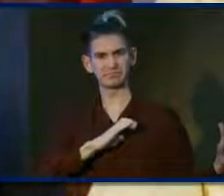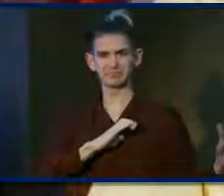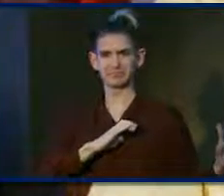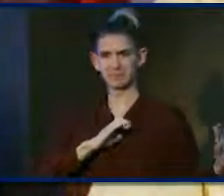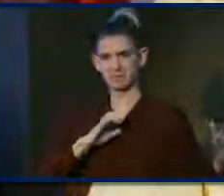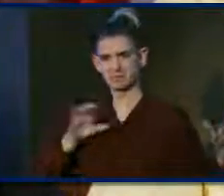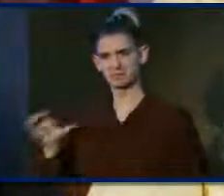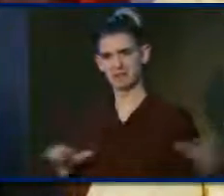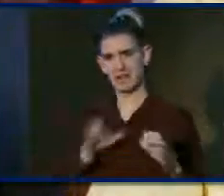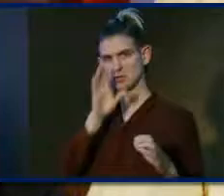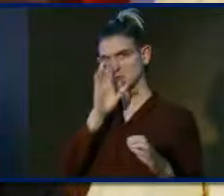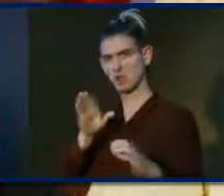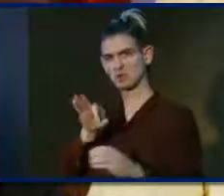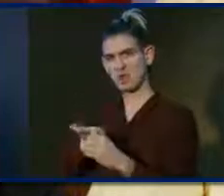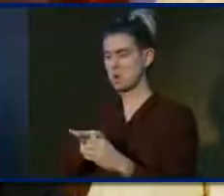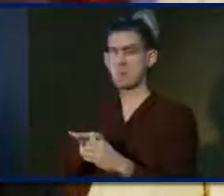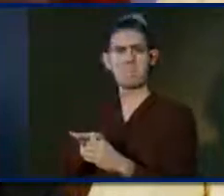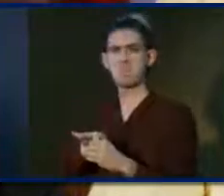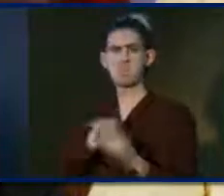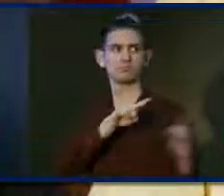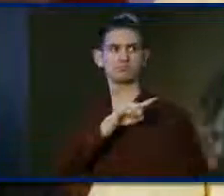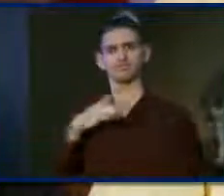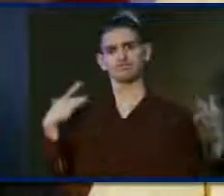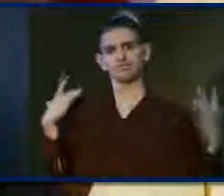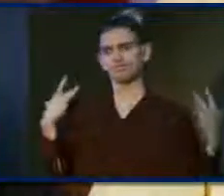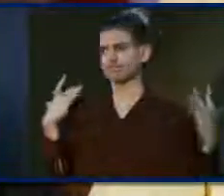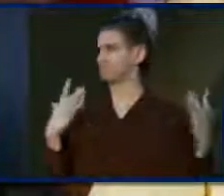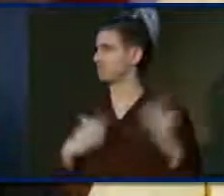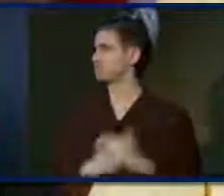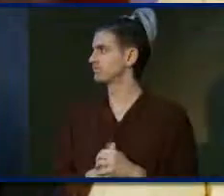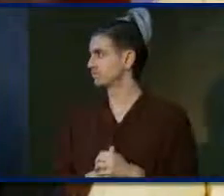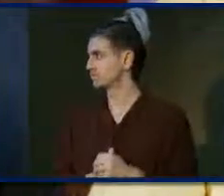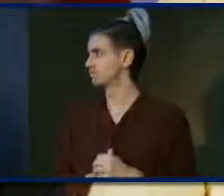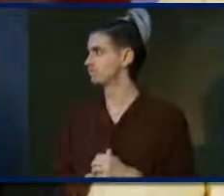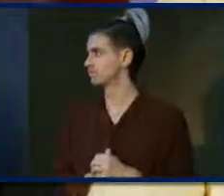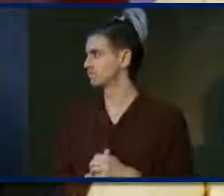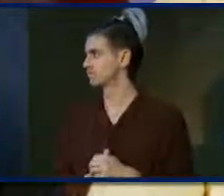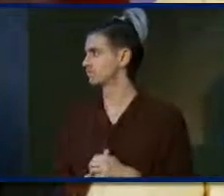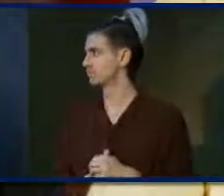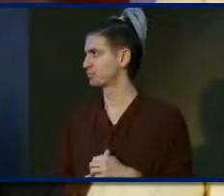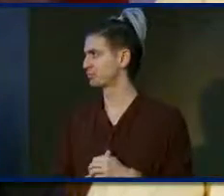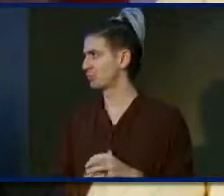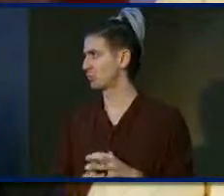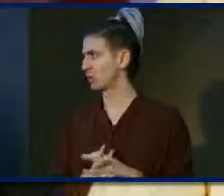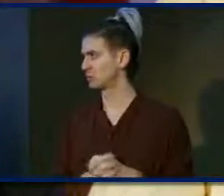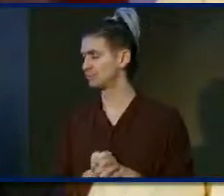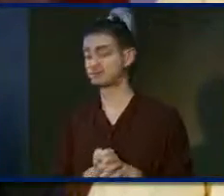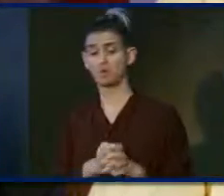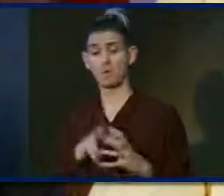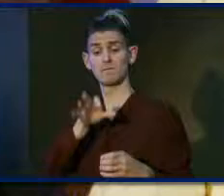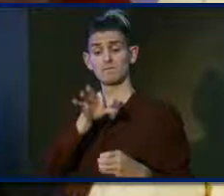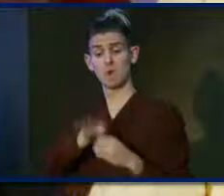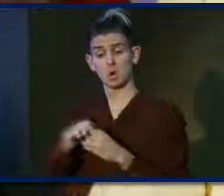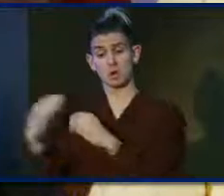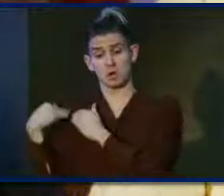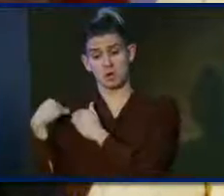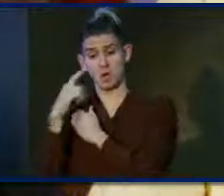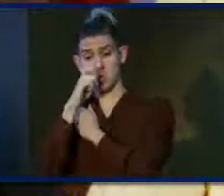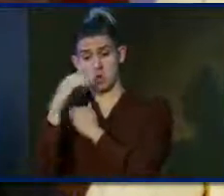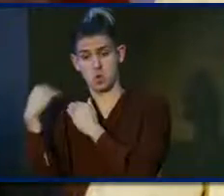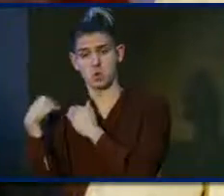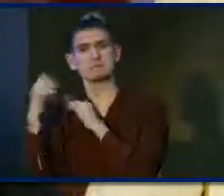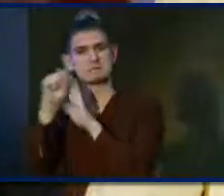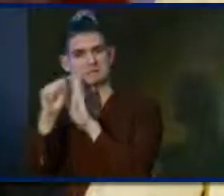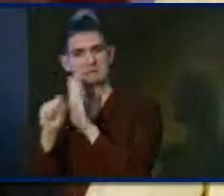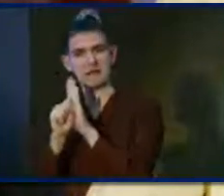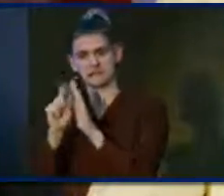But there's a whole history of Congress acting on voting. It's actually built upon, you know, states and cities showing the way, and